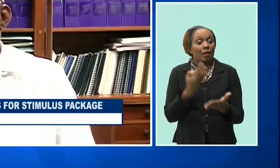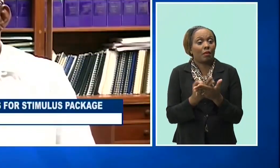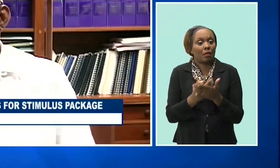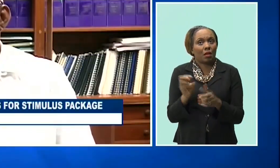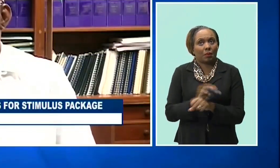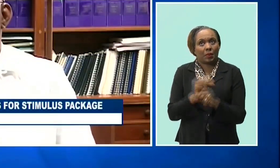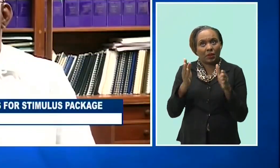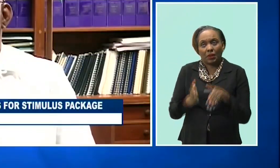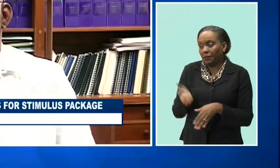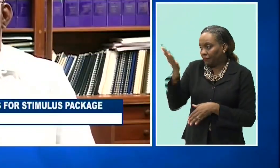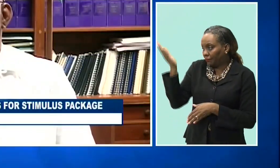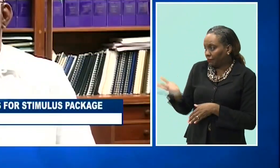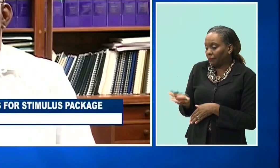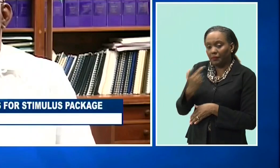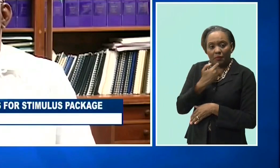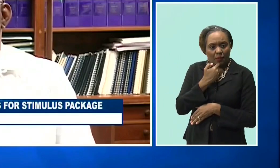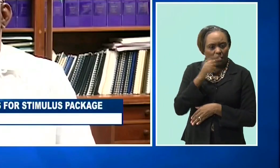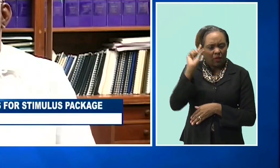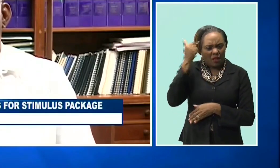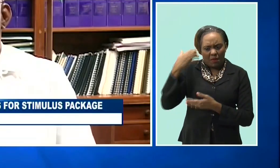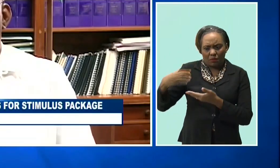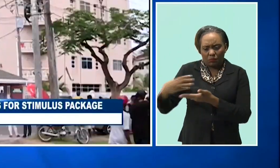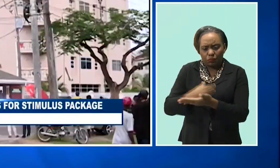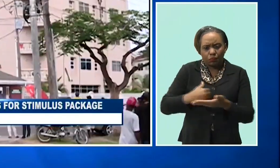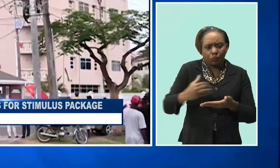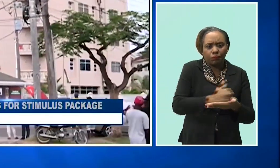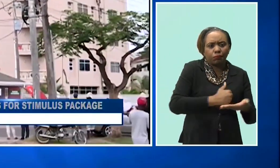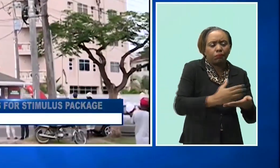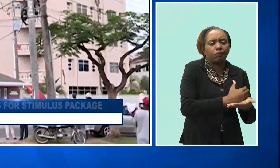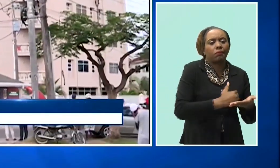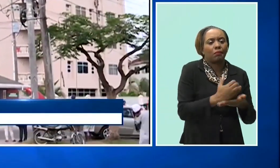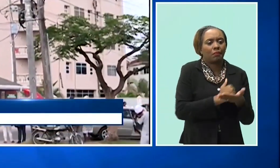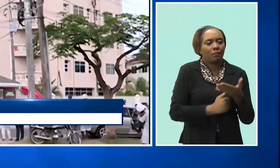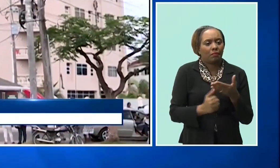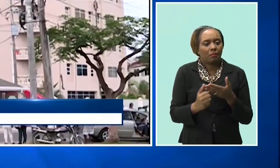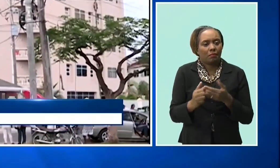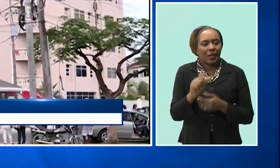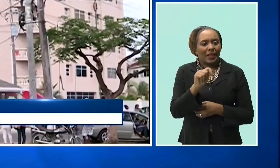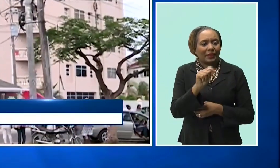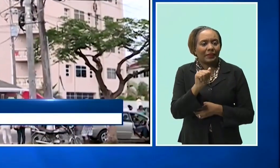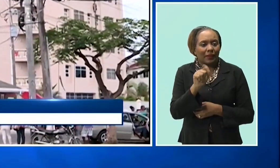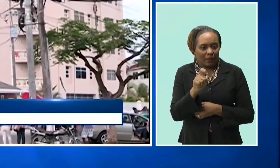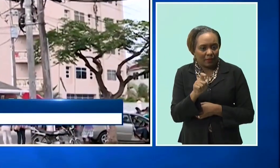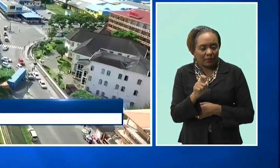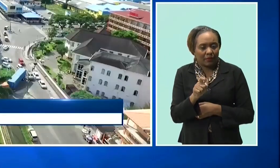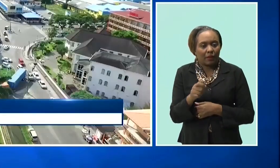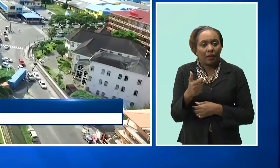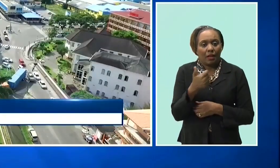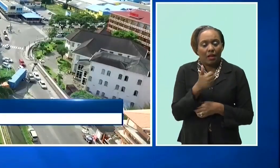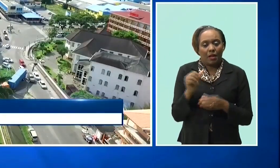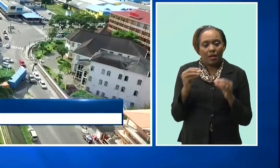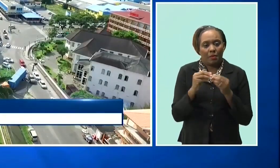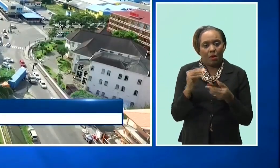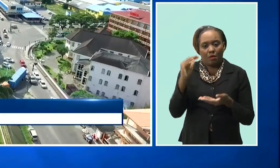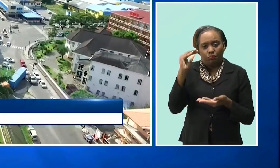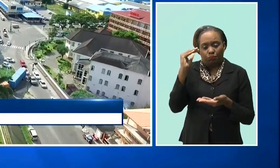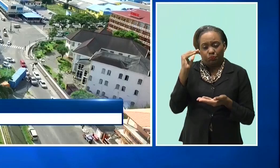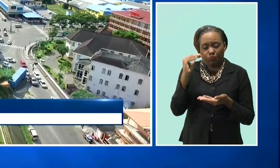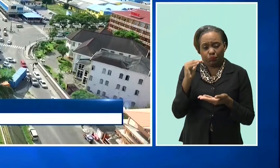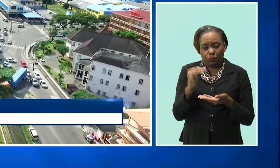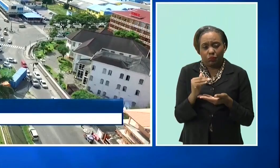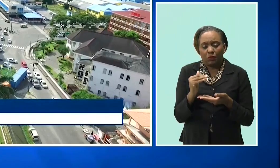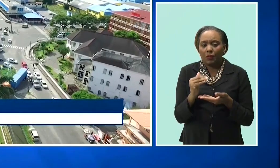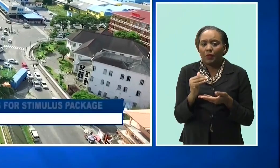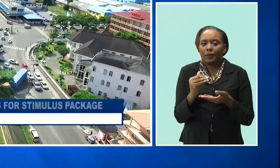Winston Jordan reiterates that government generates revenue through taxes and any further reduction can result in an economic